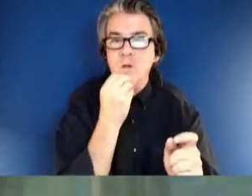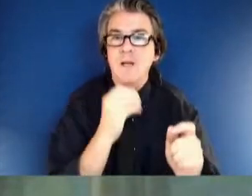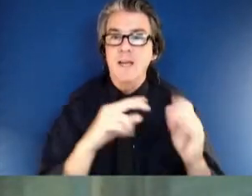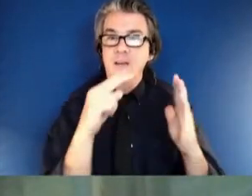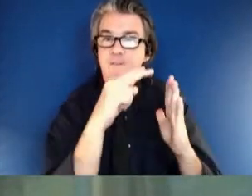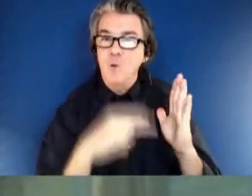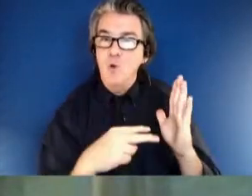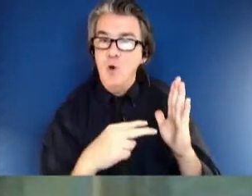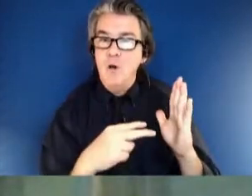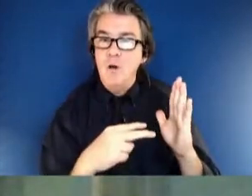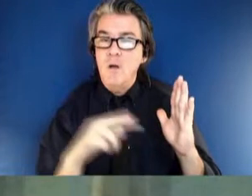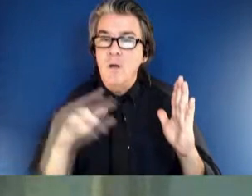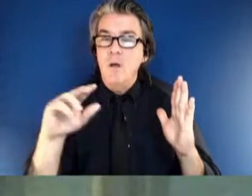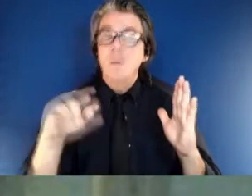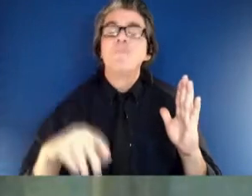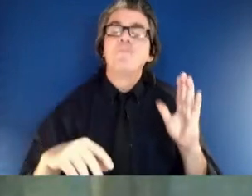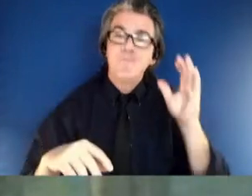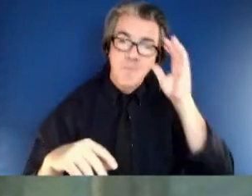go to